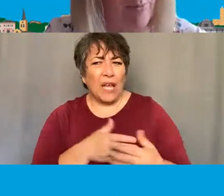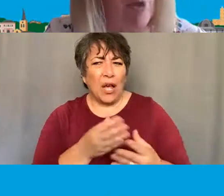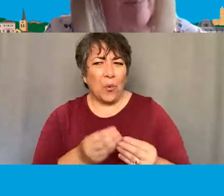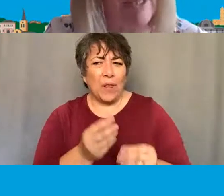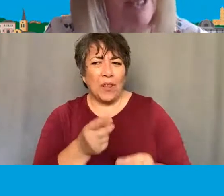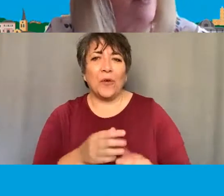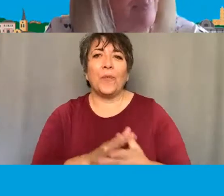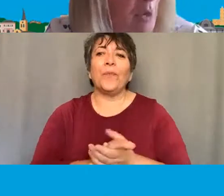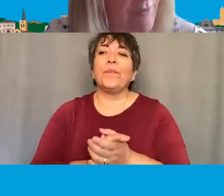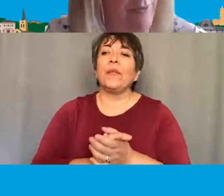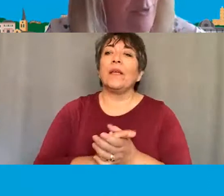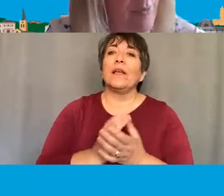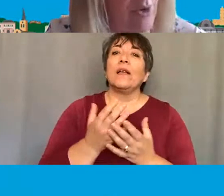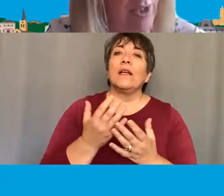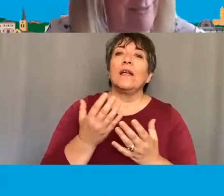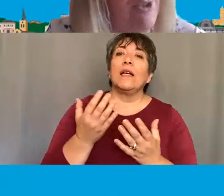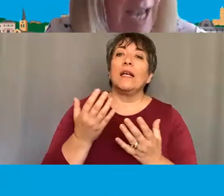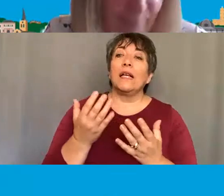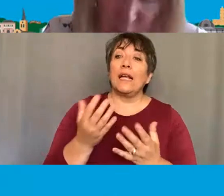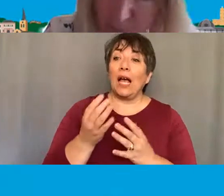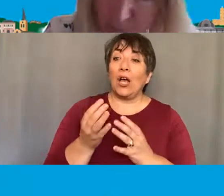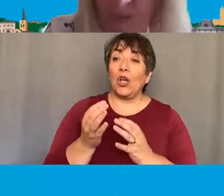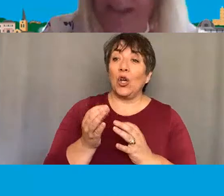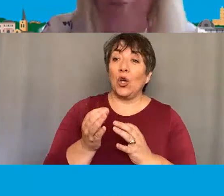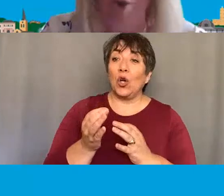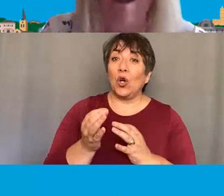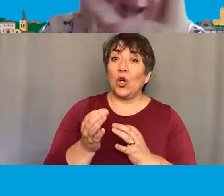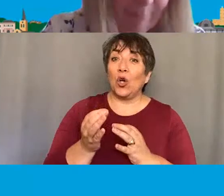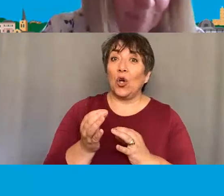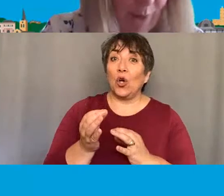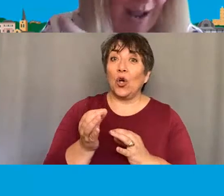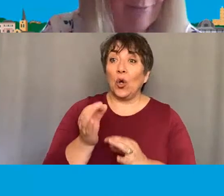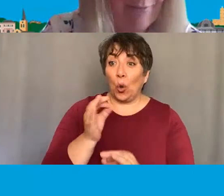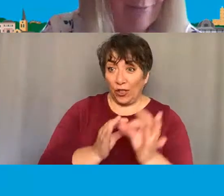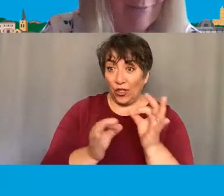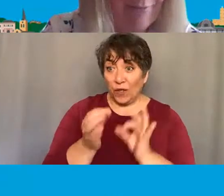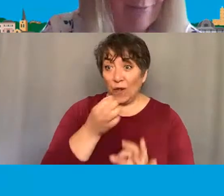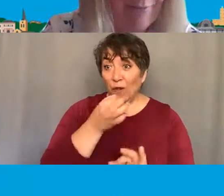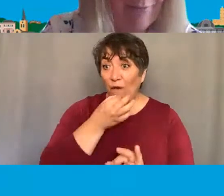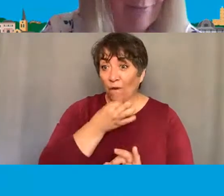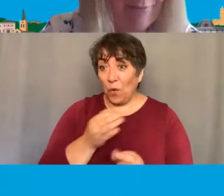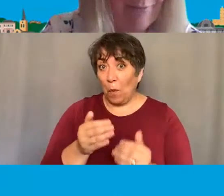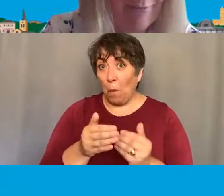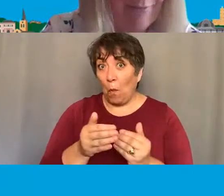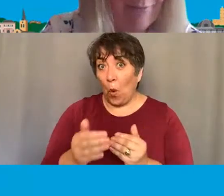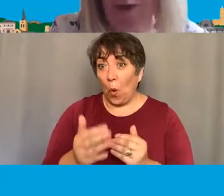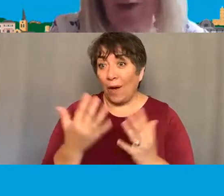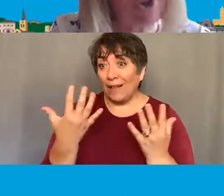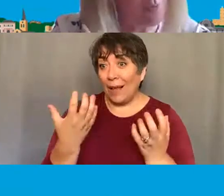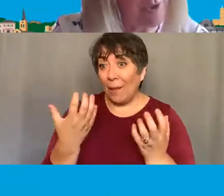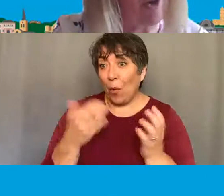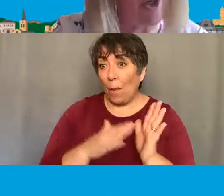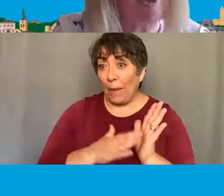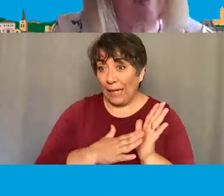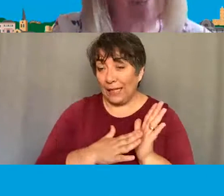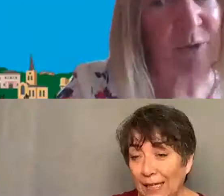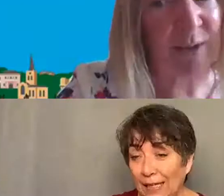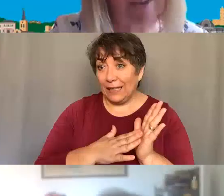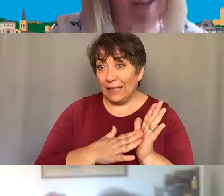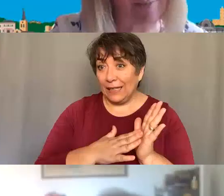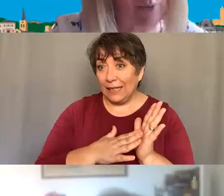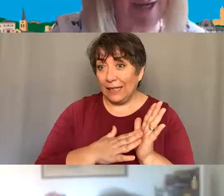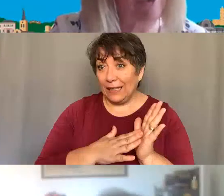warning. Rita, I'm coming to you. I'm going through them all in time order. I promise I have to watch the time. I'm very conscious we're not going